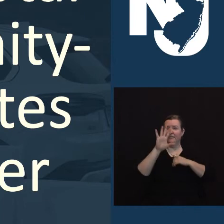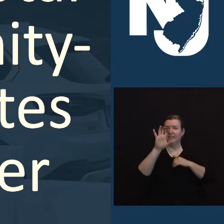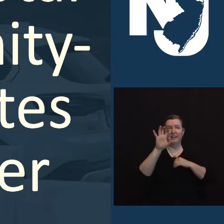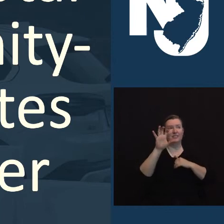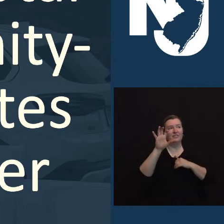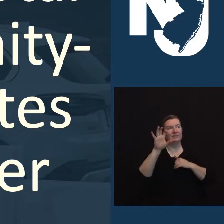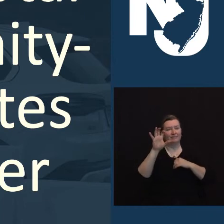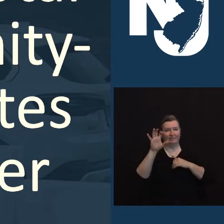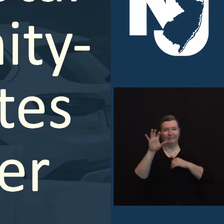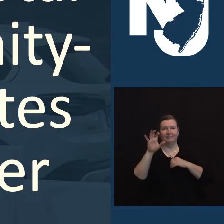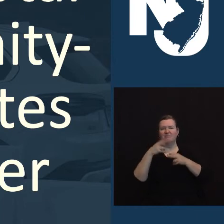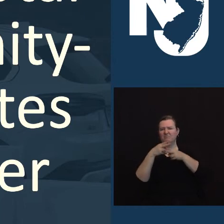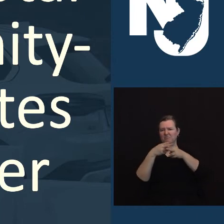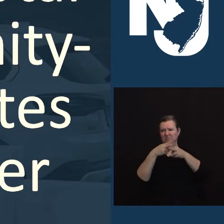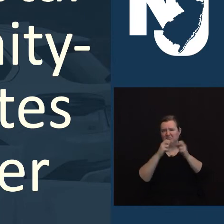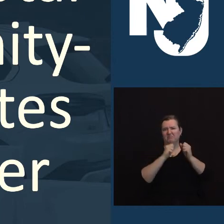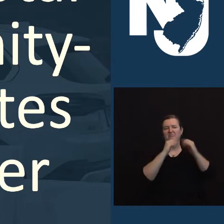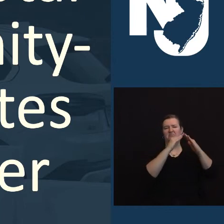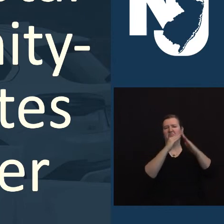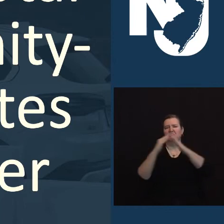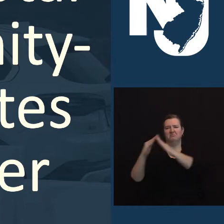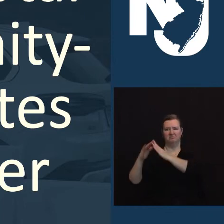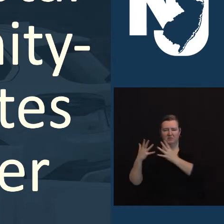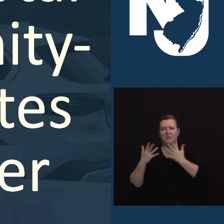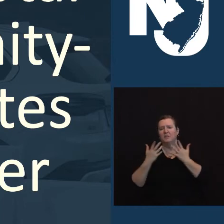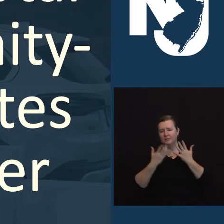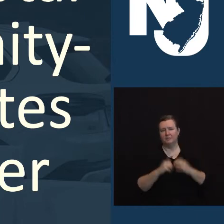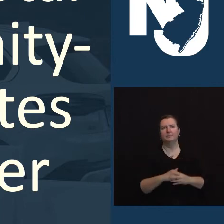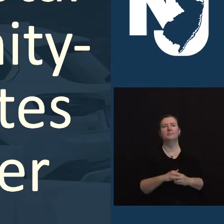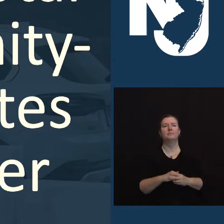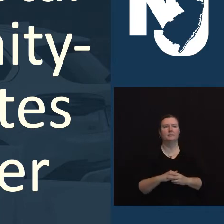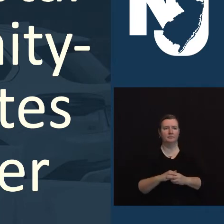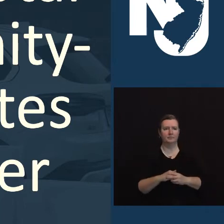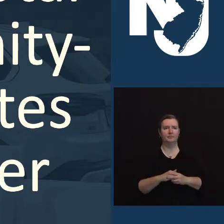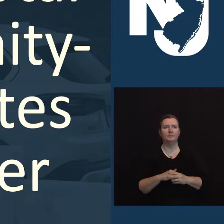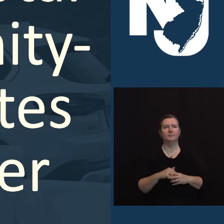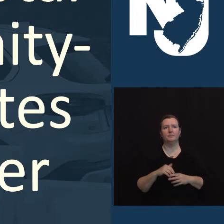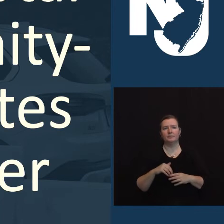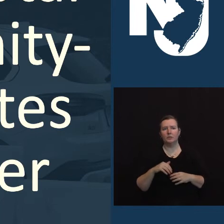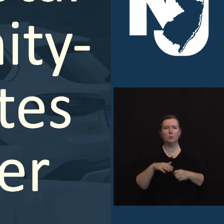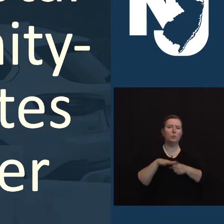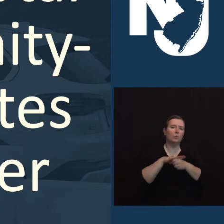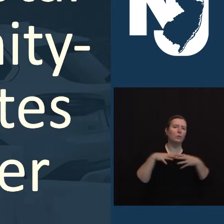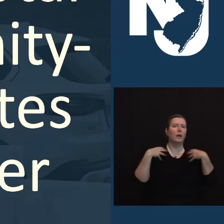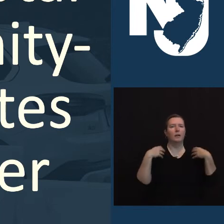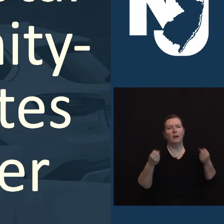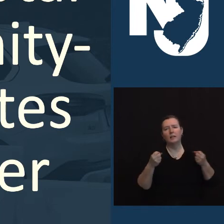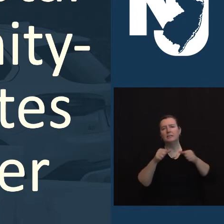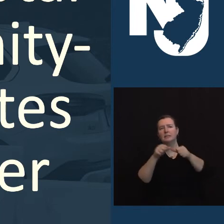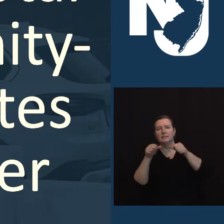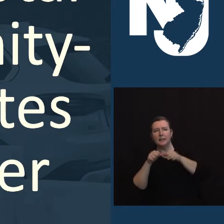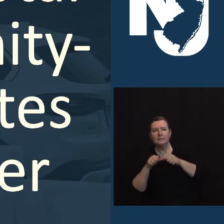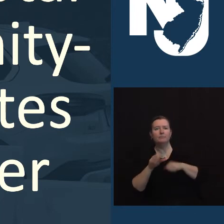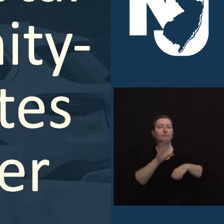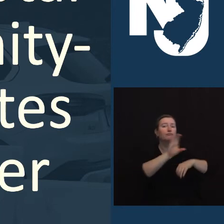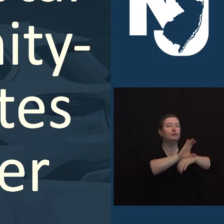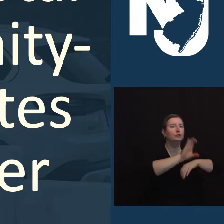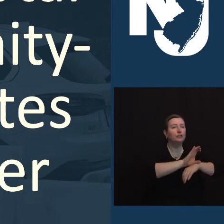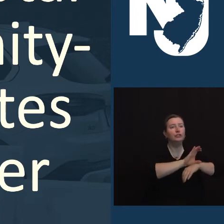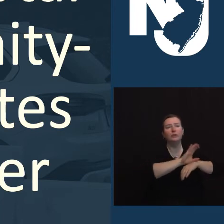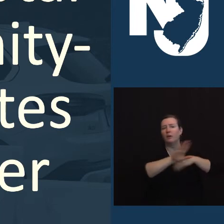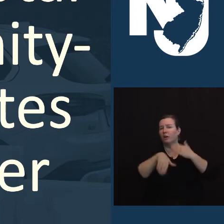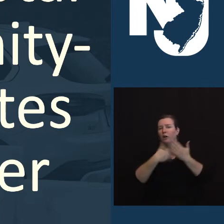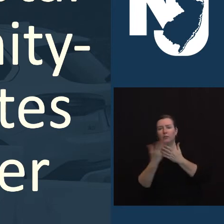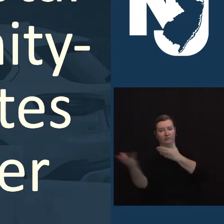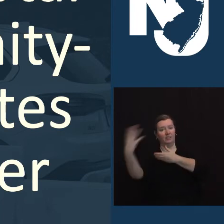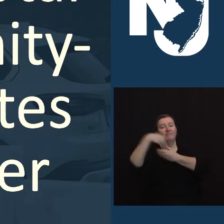community-based testing sites since September. Local health centers, community centers, churches, each have been involved in the effort. This